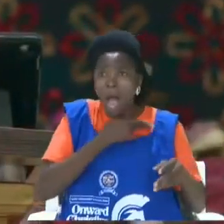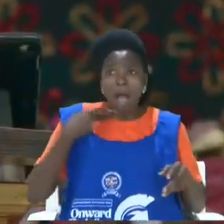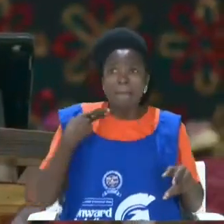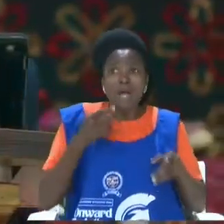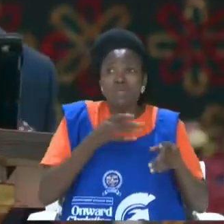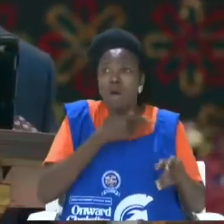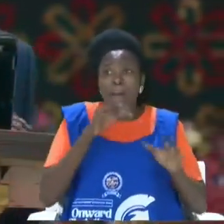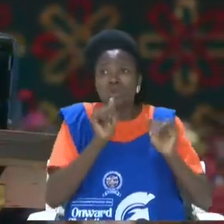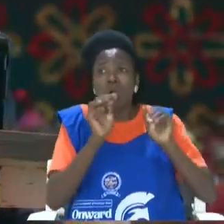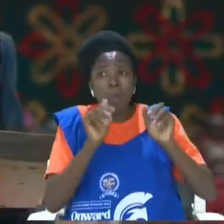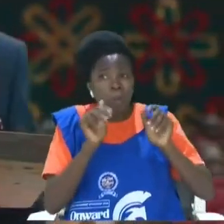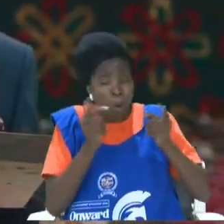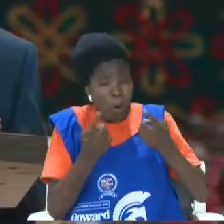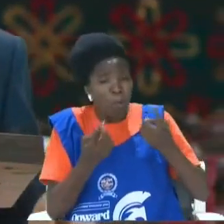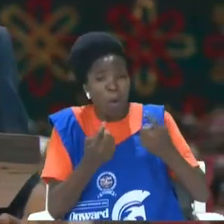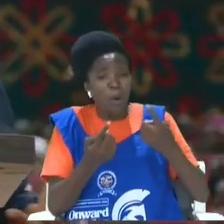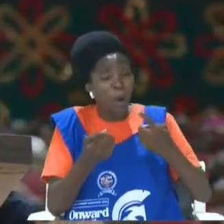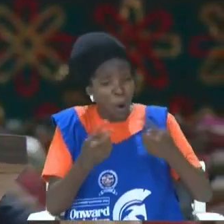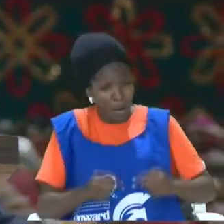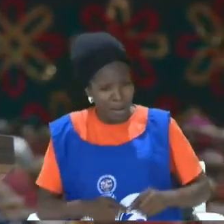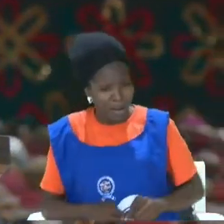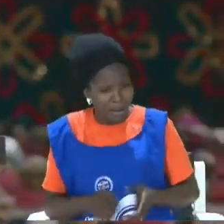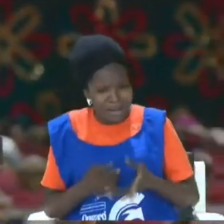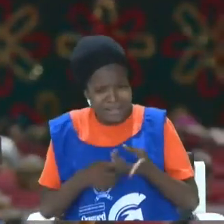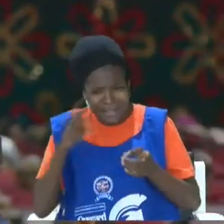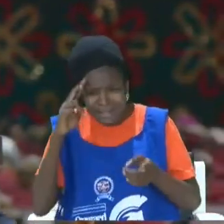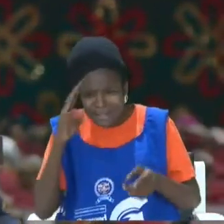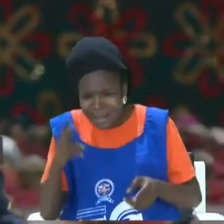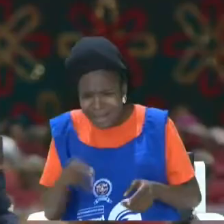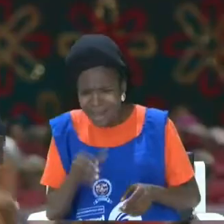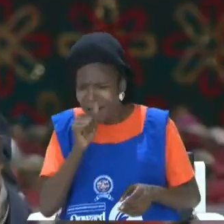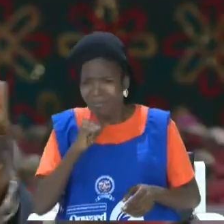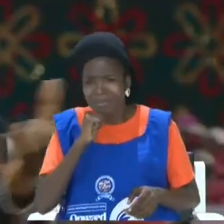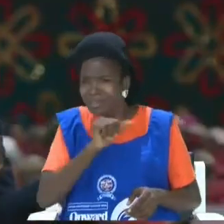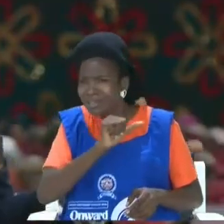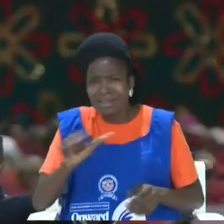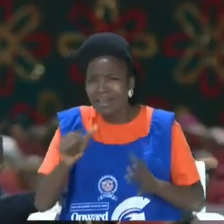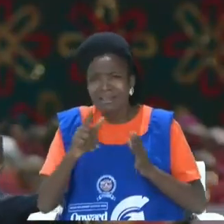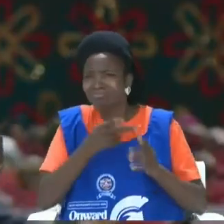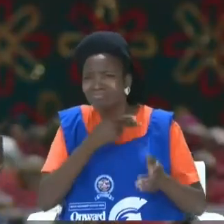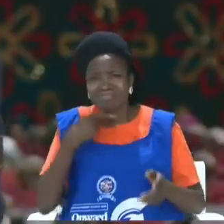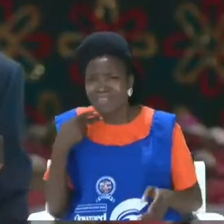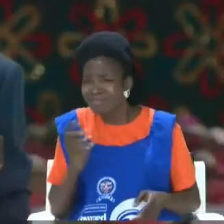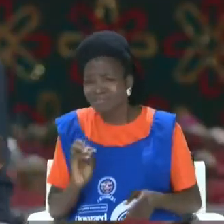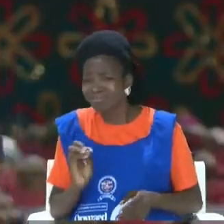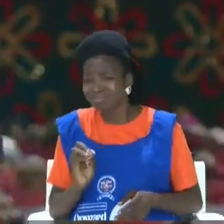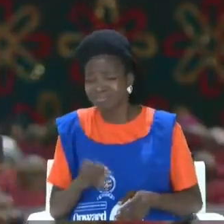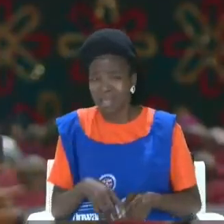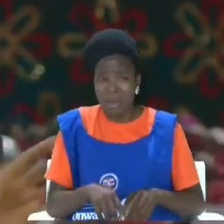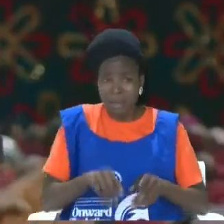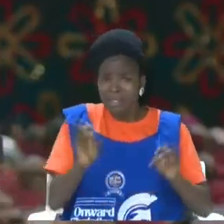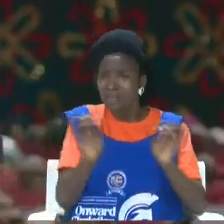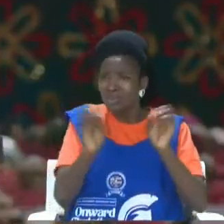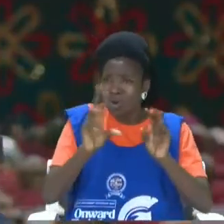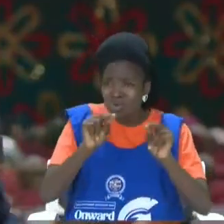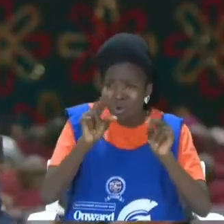come. I told him, sir, I'm not a pastor. I was not a pastor then. He said,